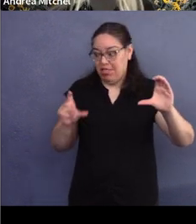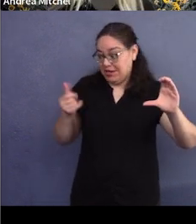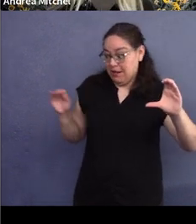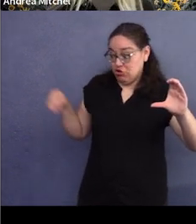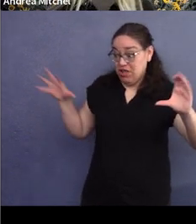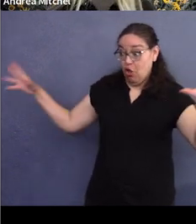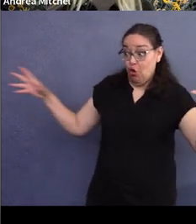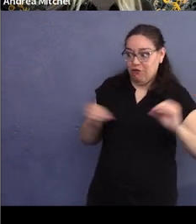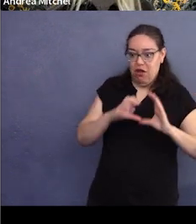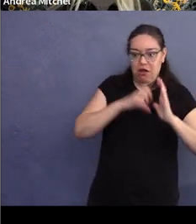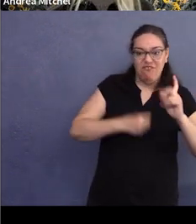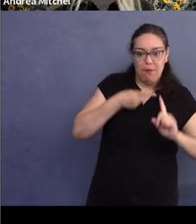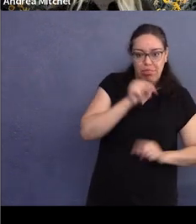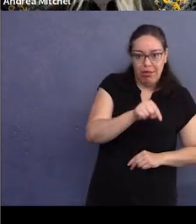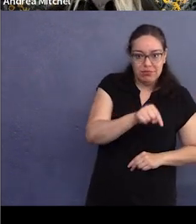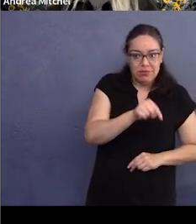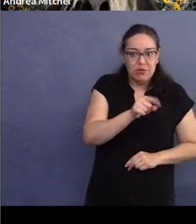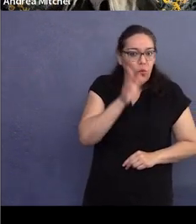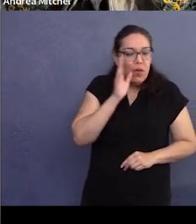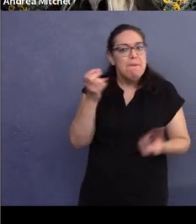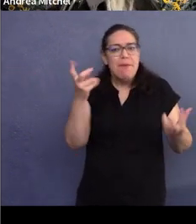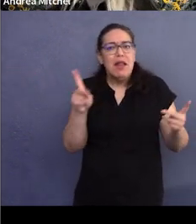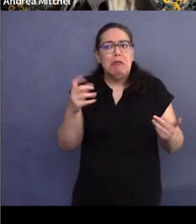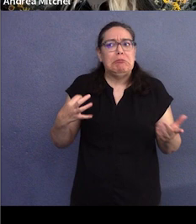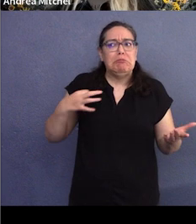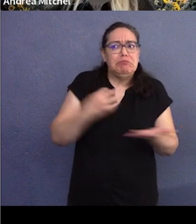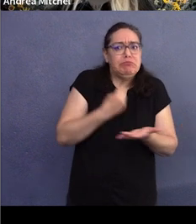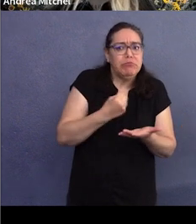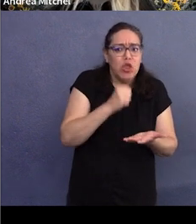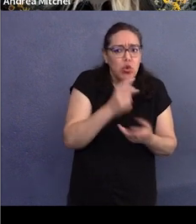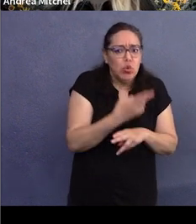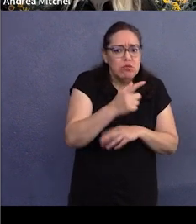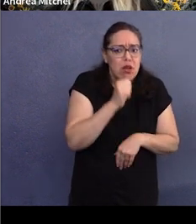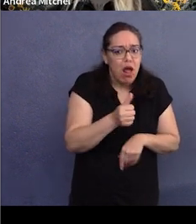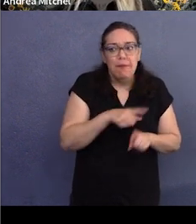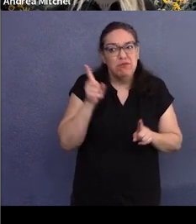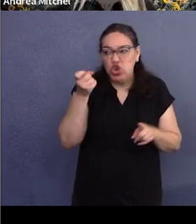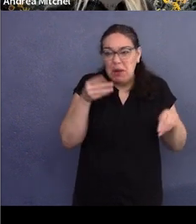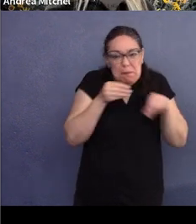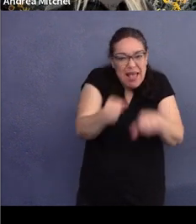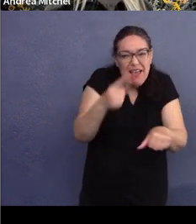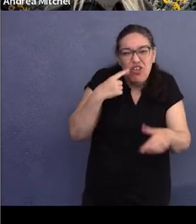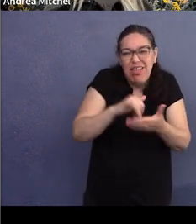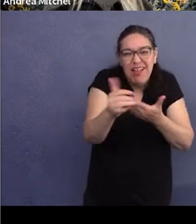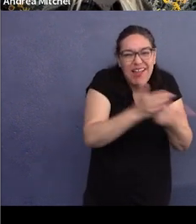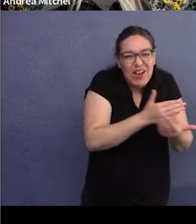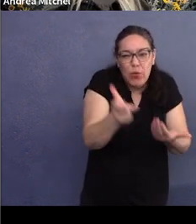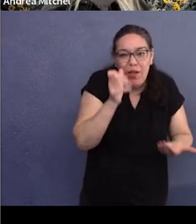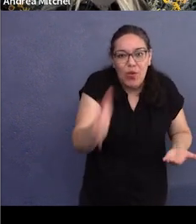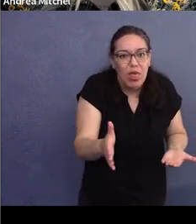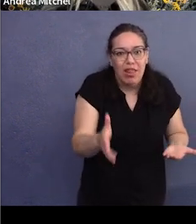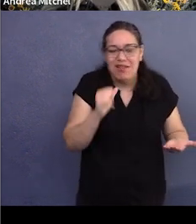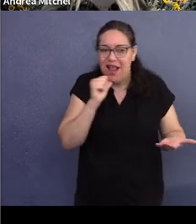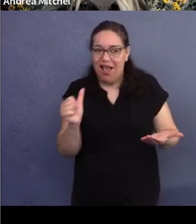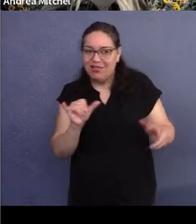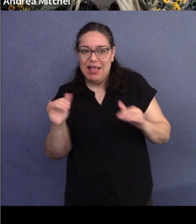but it is, you're going to spend money on it anyway. It's not like these are, this is a slush